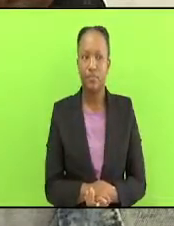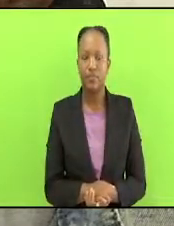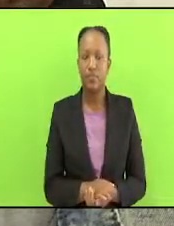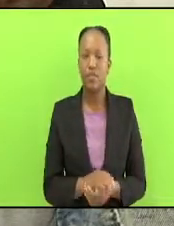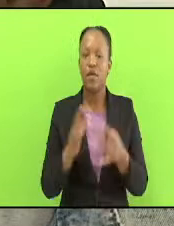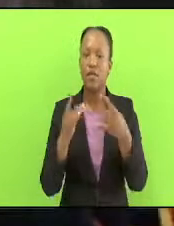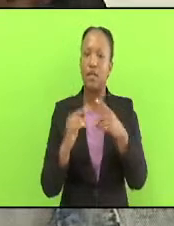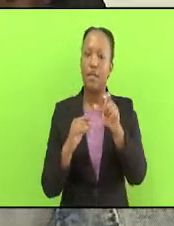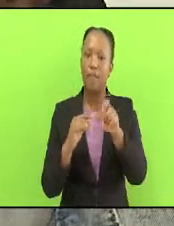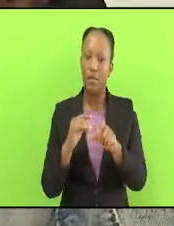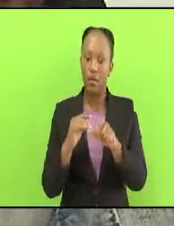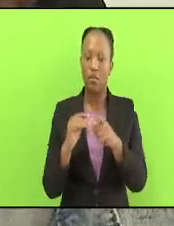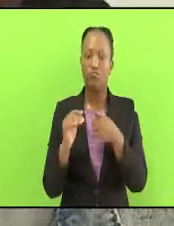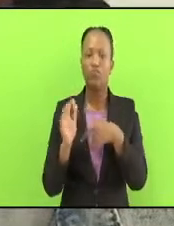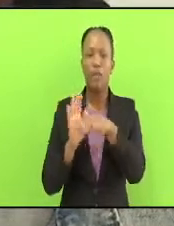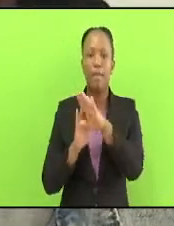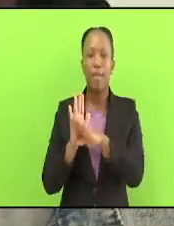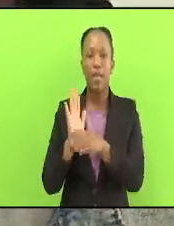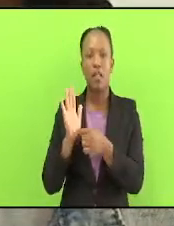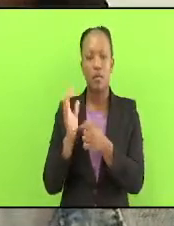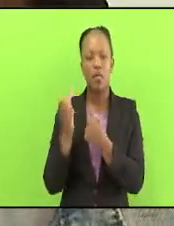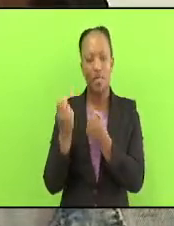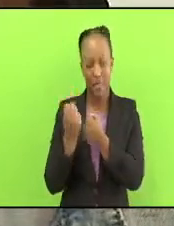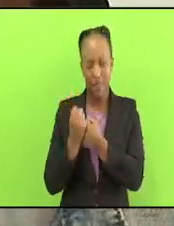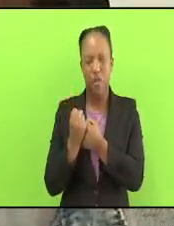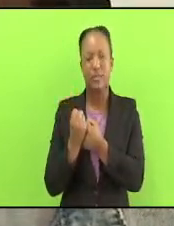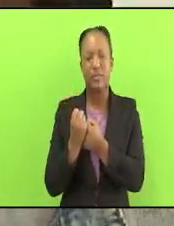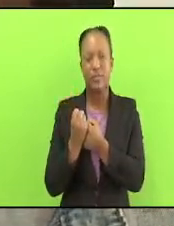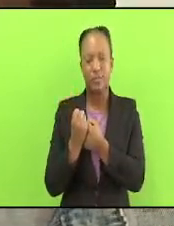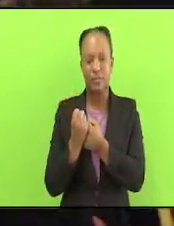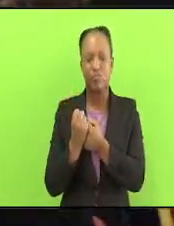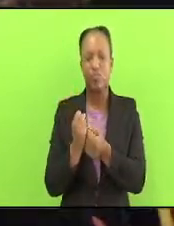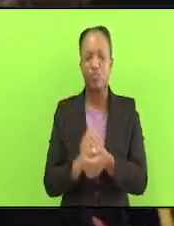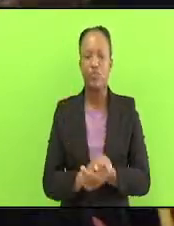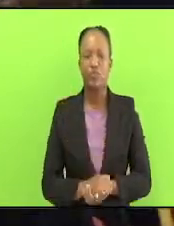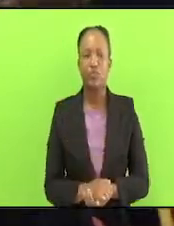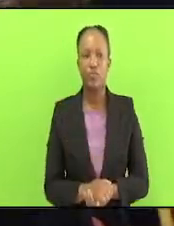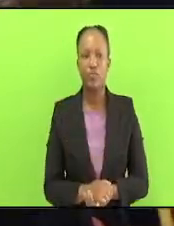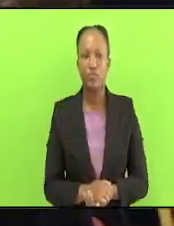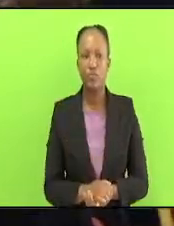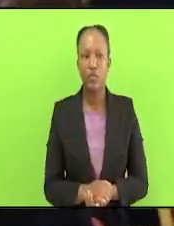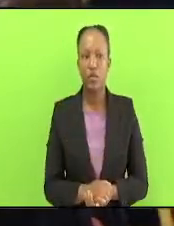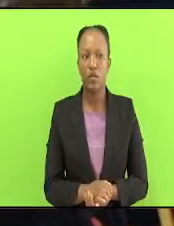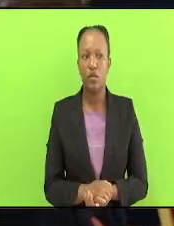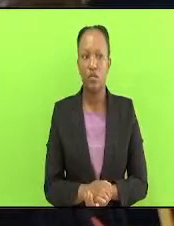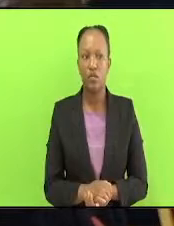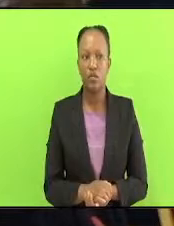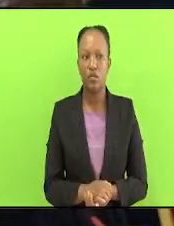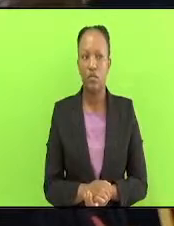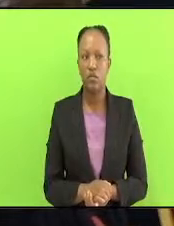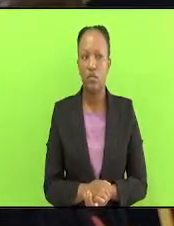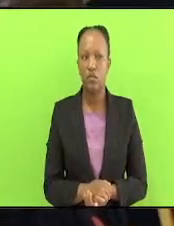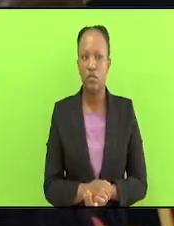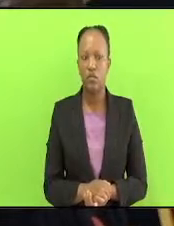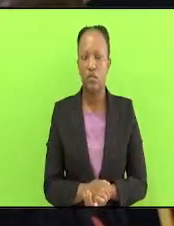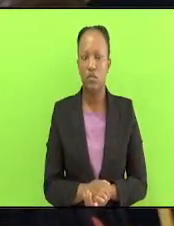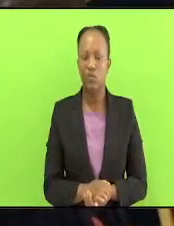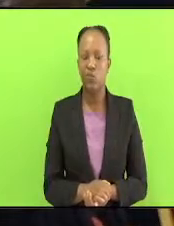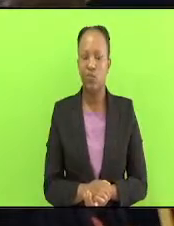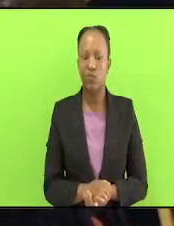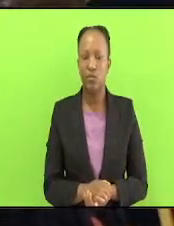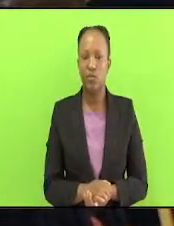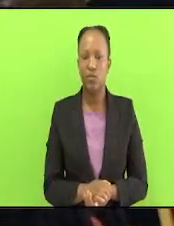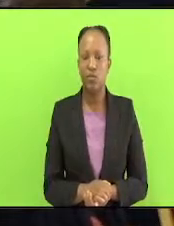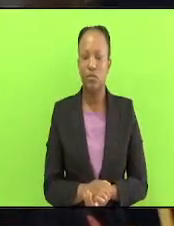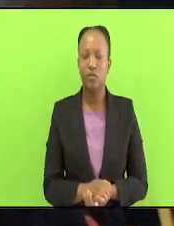support the bill. Modulasetulo ra o tshegetsa molaotlhomo ono. However, there are a couple of concerns and possible